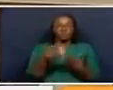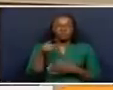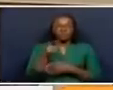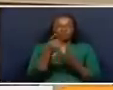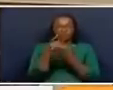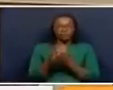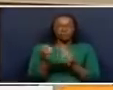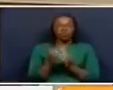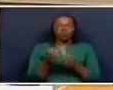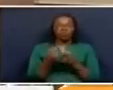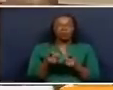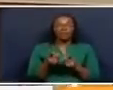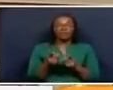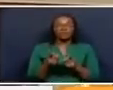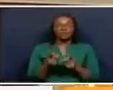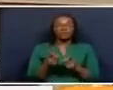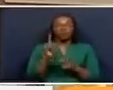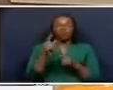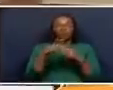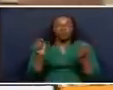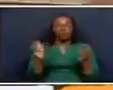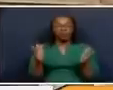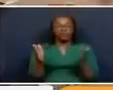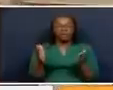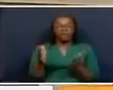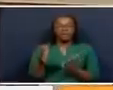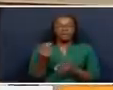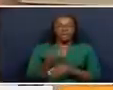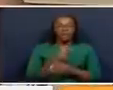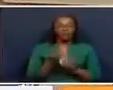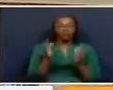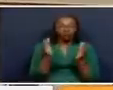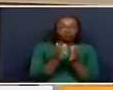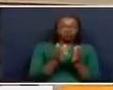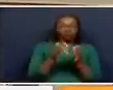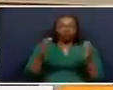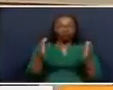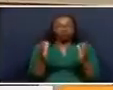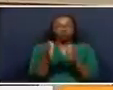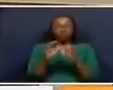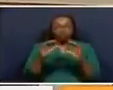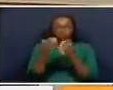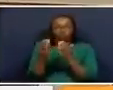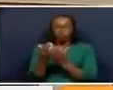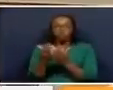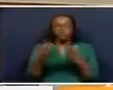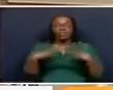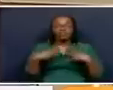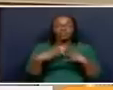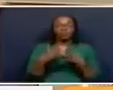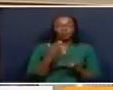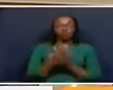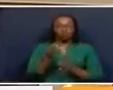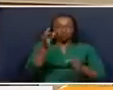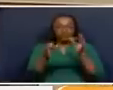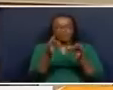we're talking about. Yeah. One wants to encourage a lot more of those town halls where you have smaller groups and people actually, you know, are judged on the basis